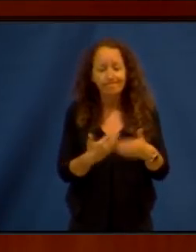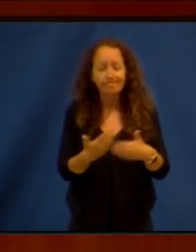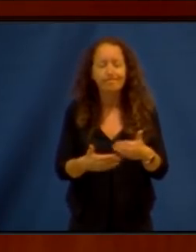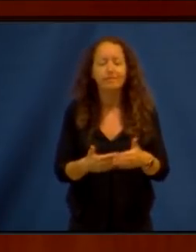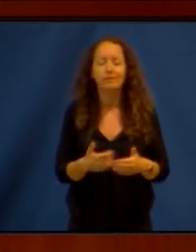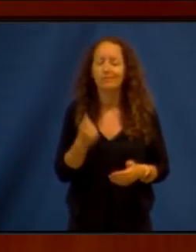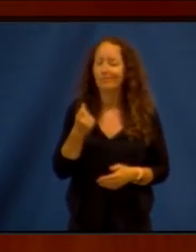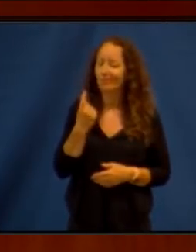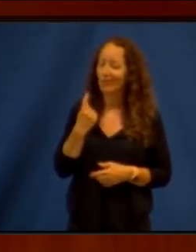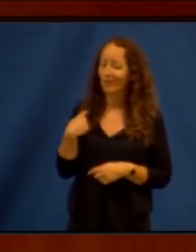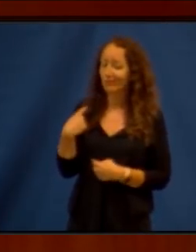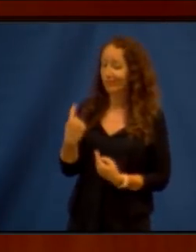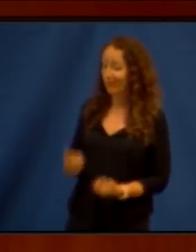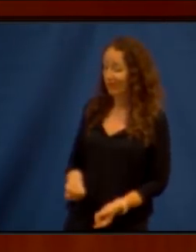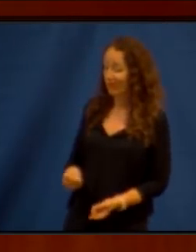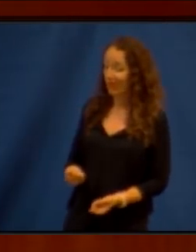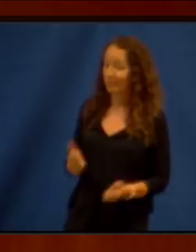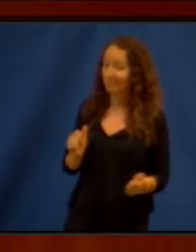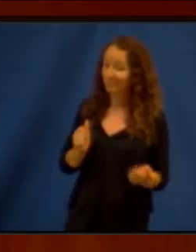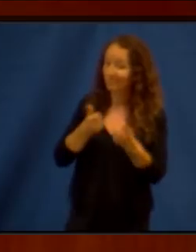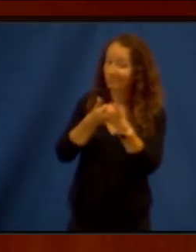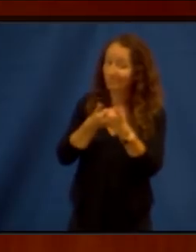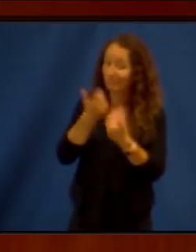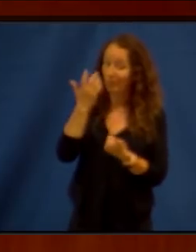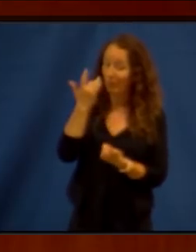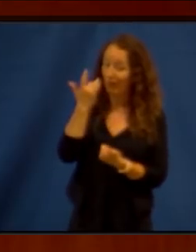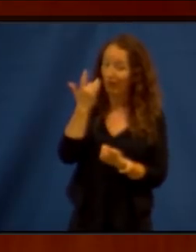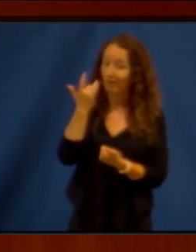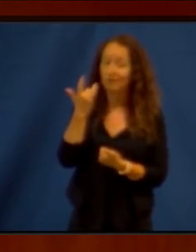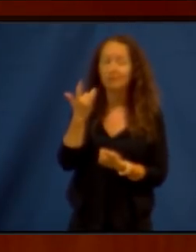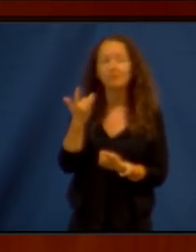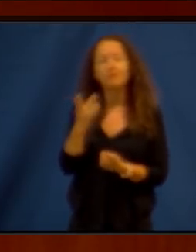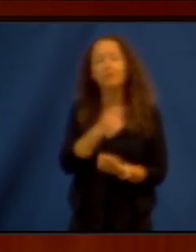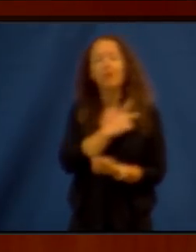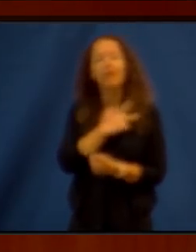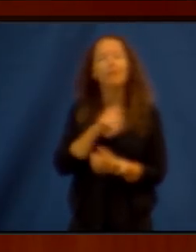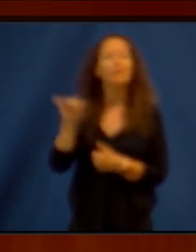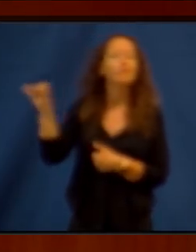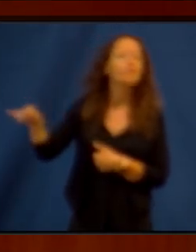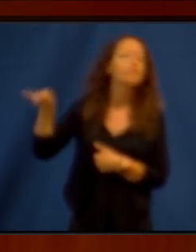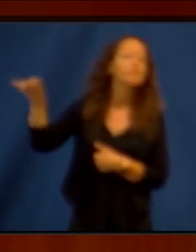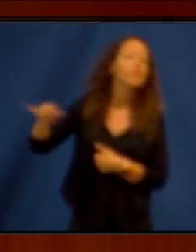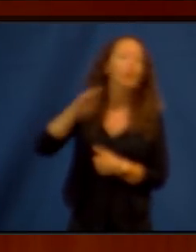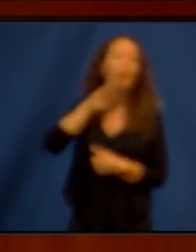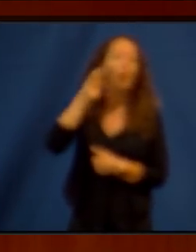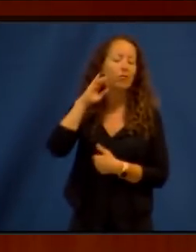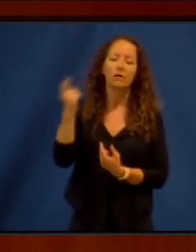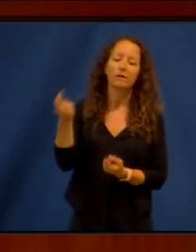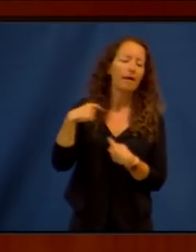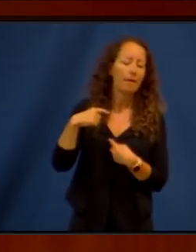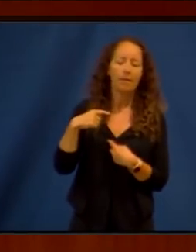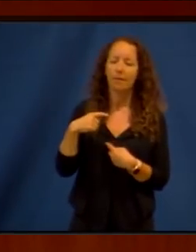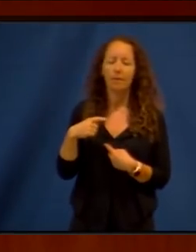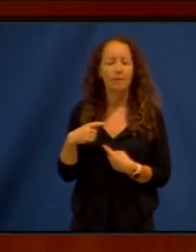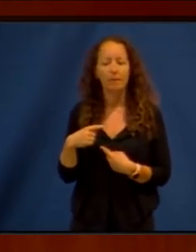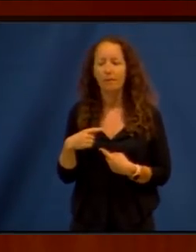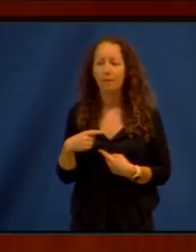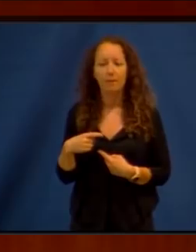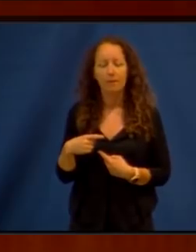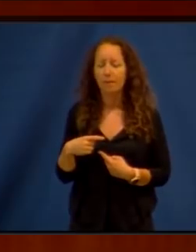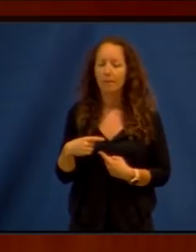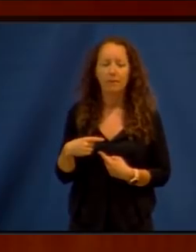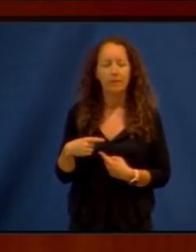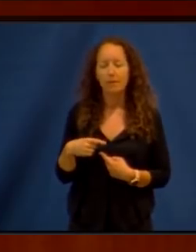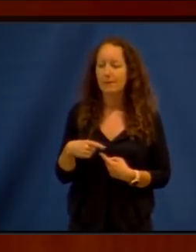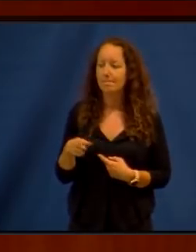that patients are not coming or have not been coming to our facilities, obviously for their care, for those elective